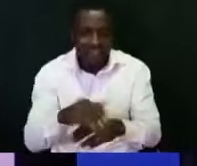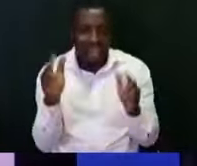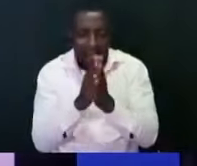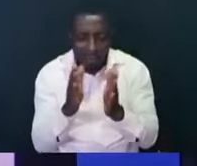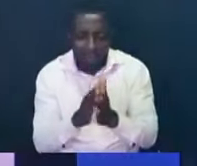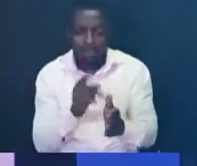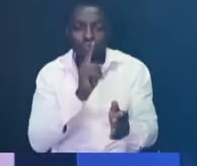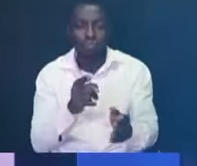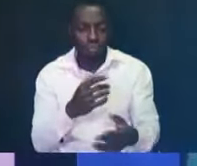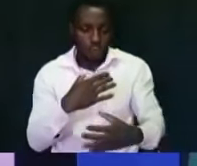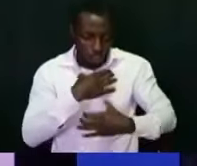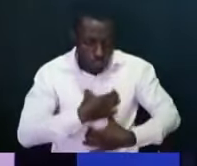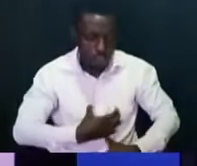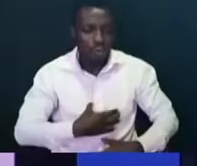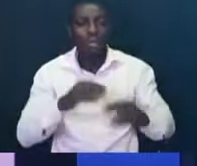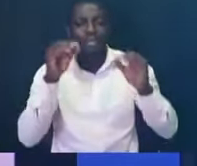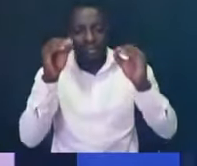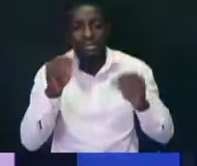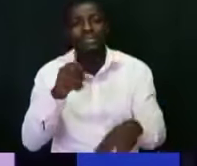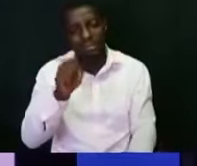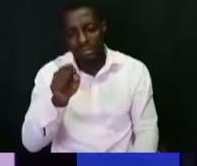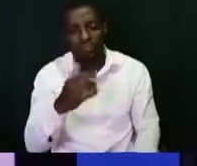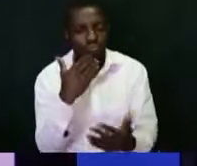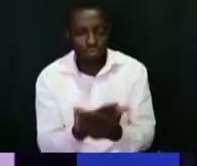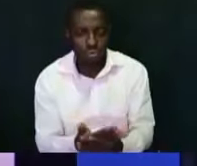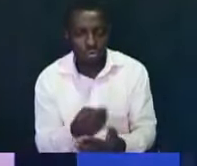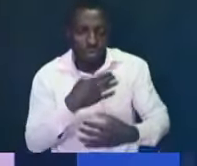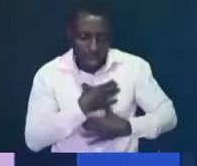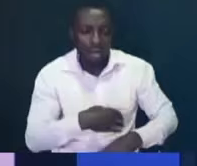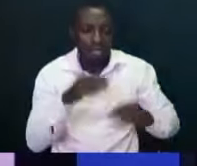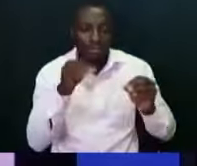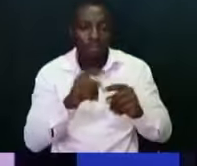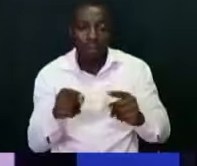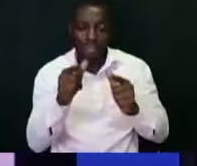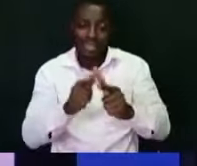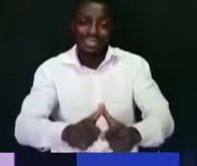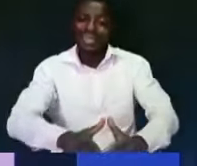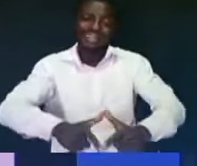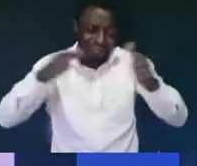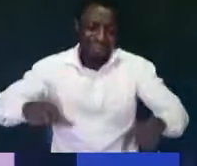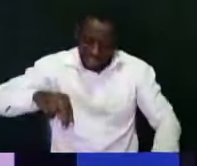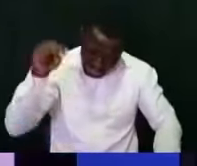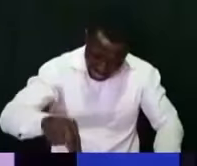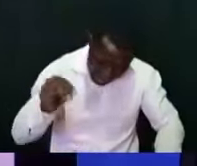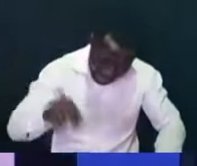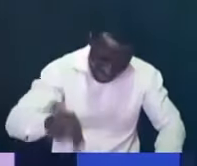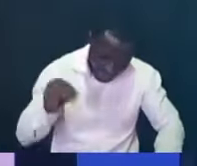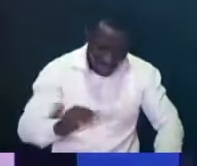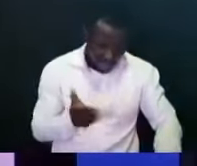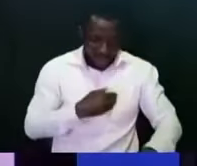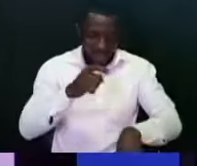desire teaching we desire teaching the greatest need of